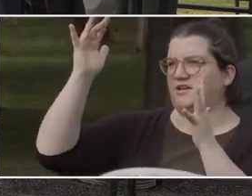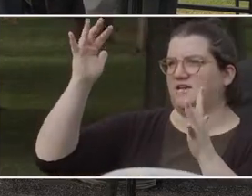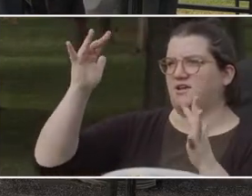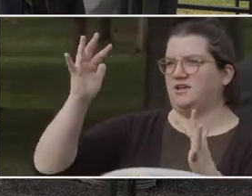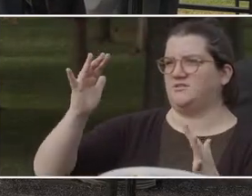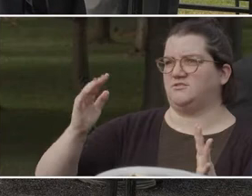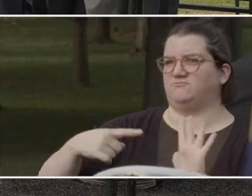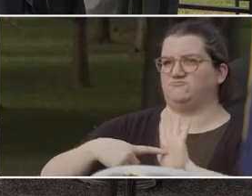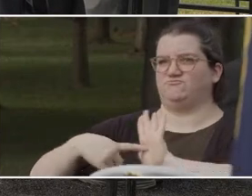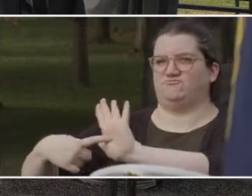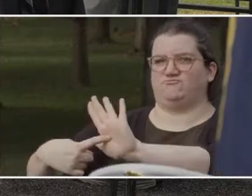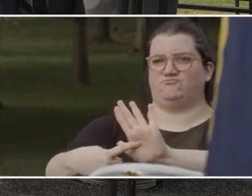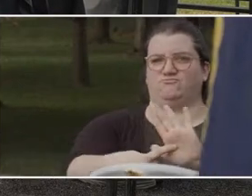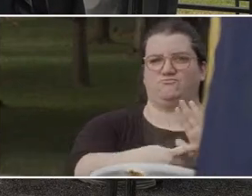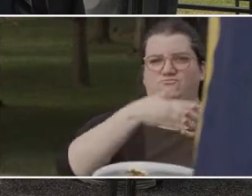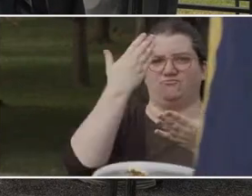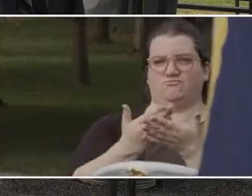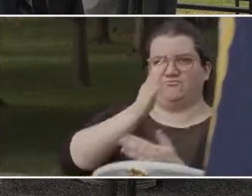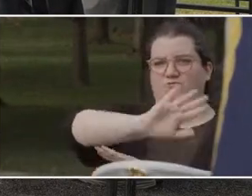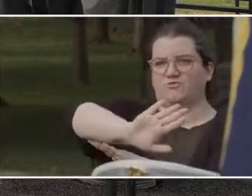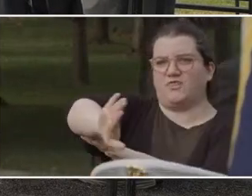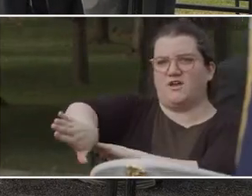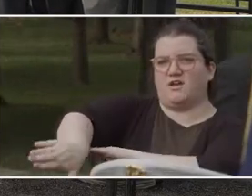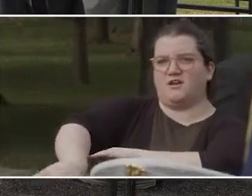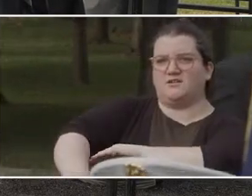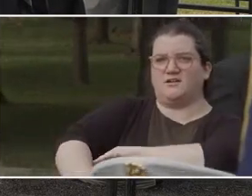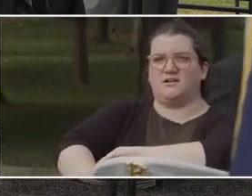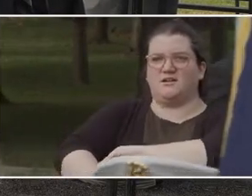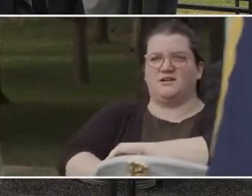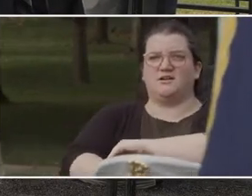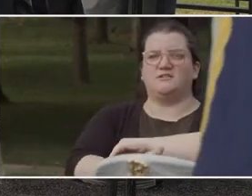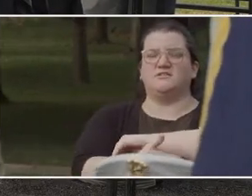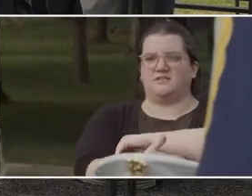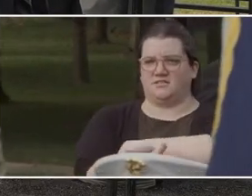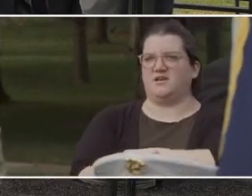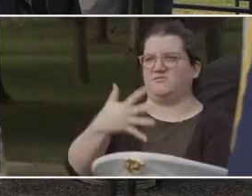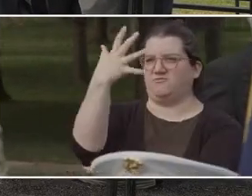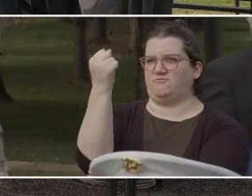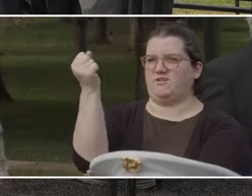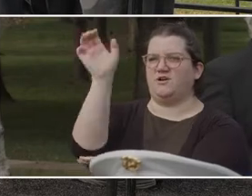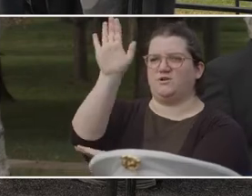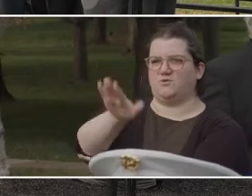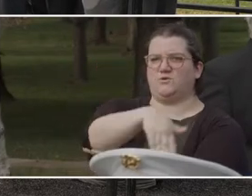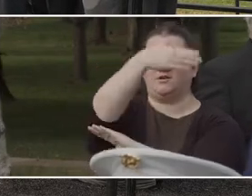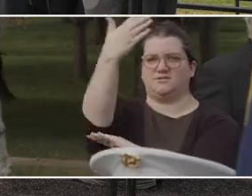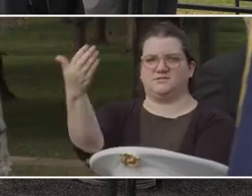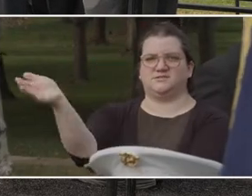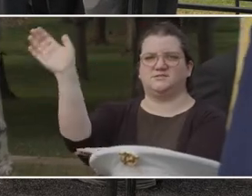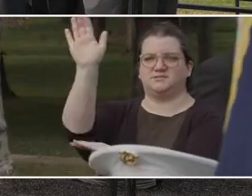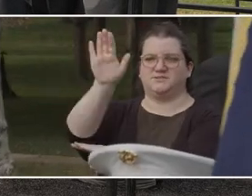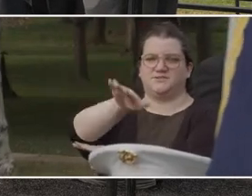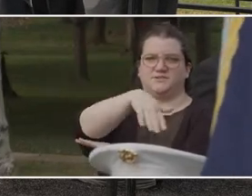in air, gave proof through the night that our flag